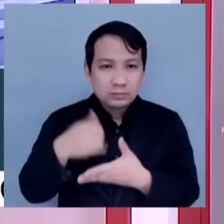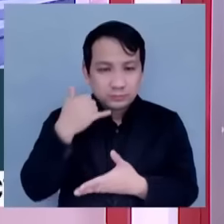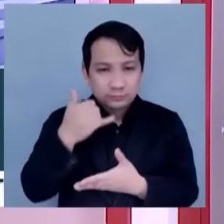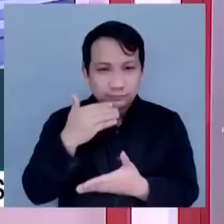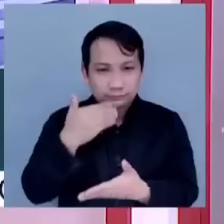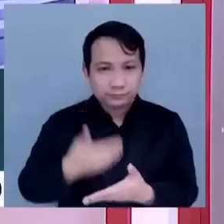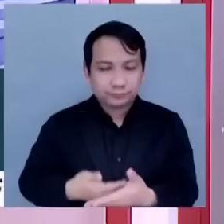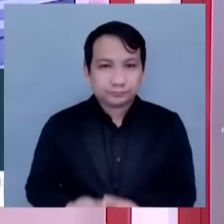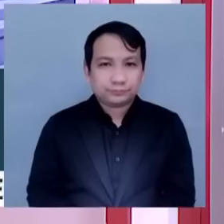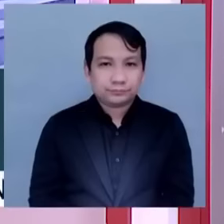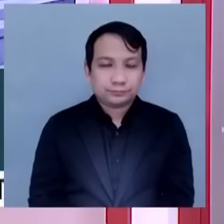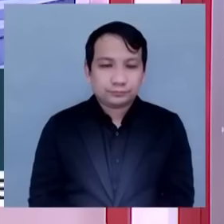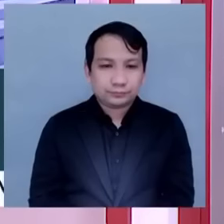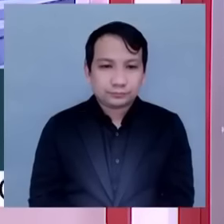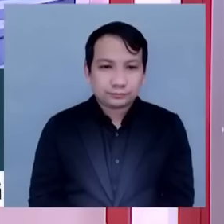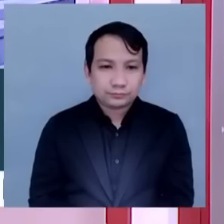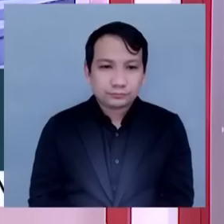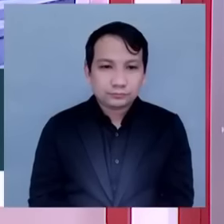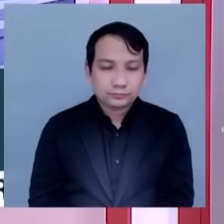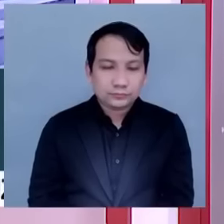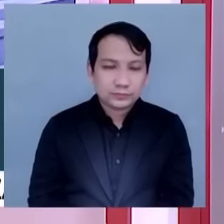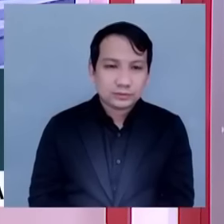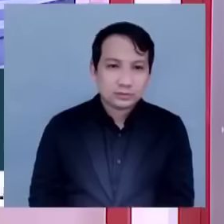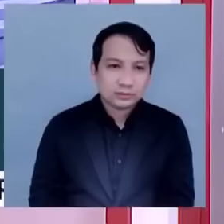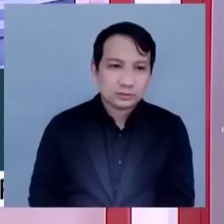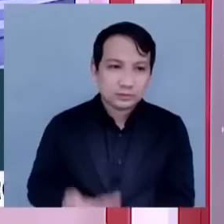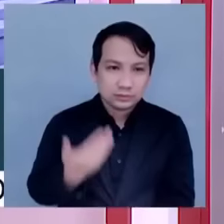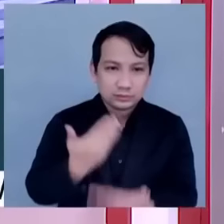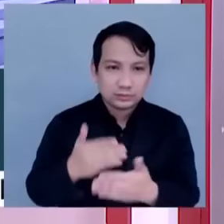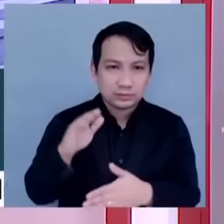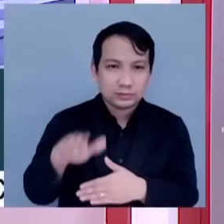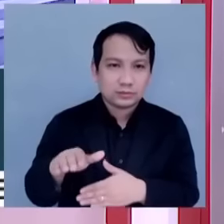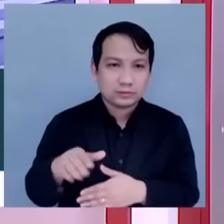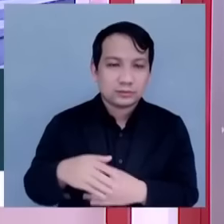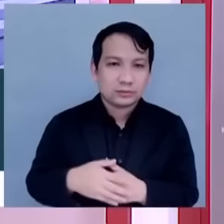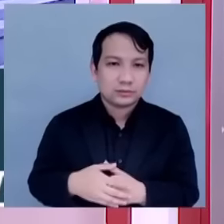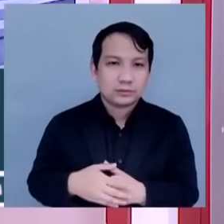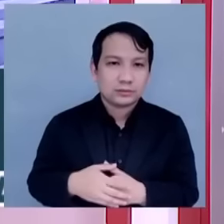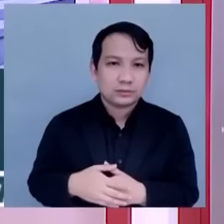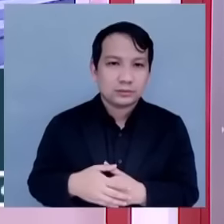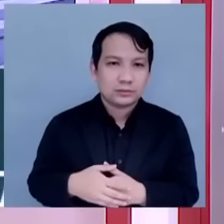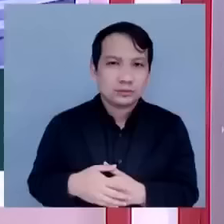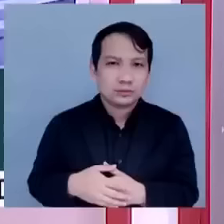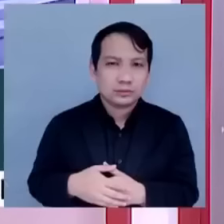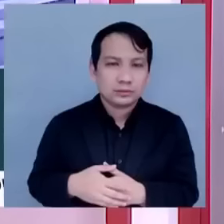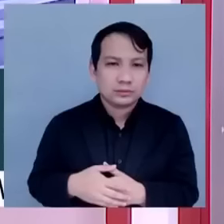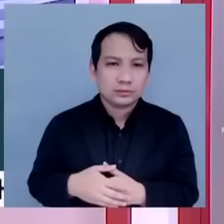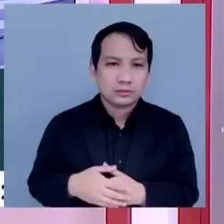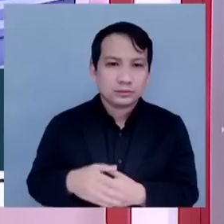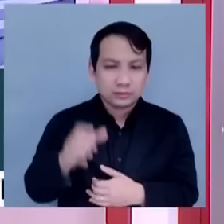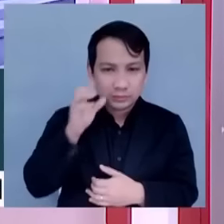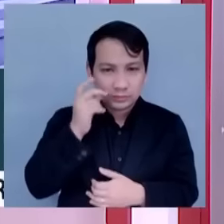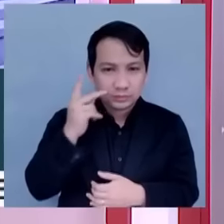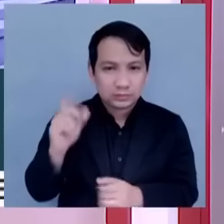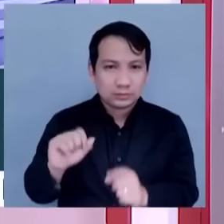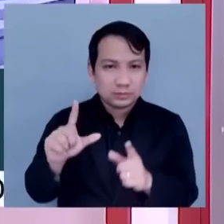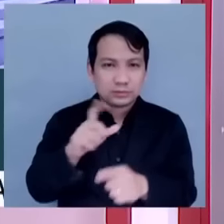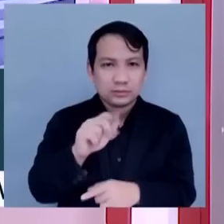program. Yes, good morning. Good afternoon. Good afternoon. This is Carmina Constantino. You're live on